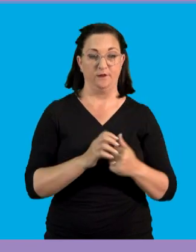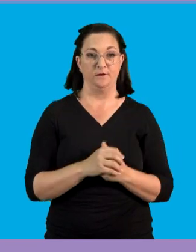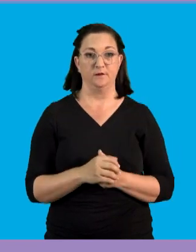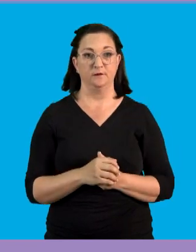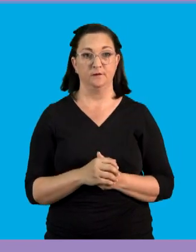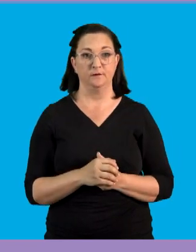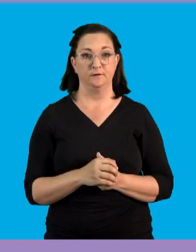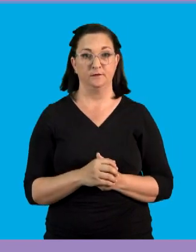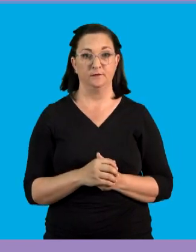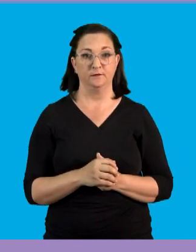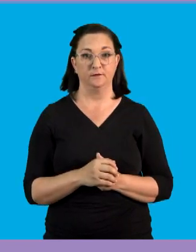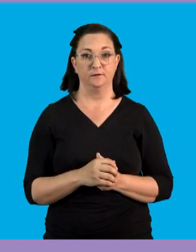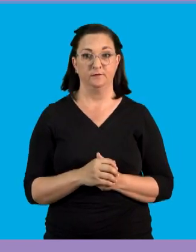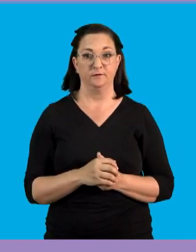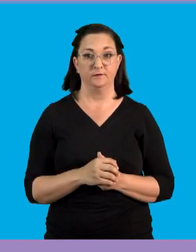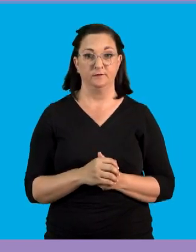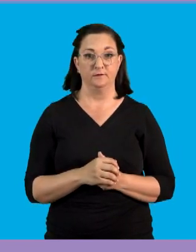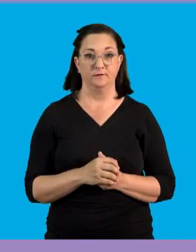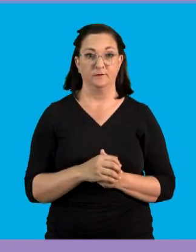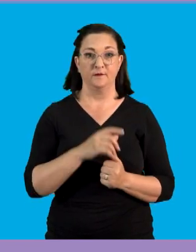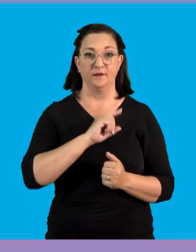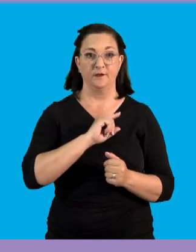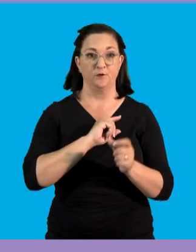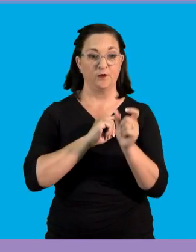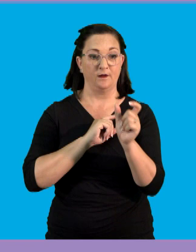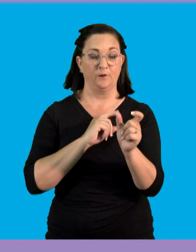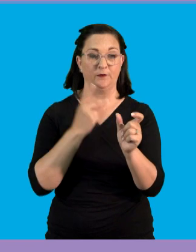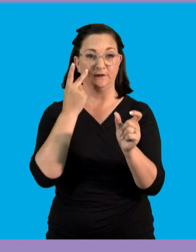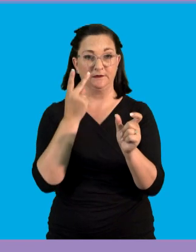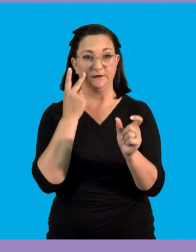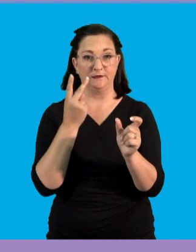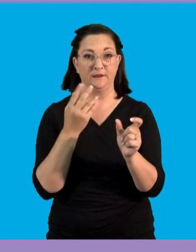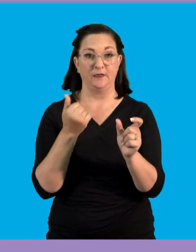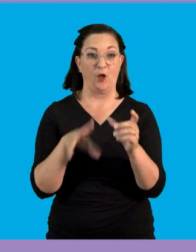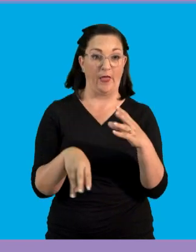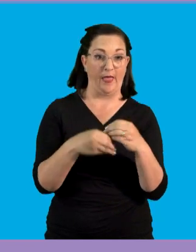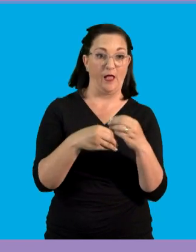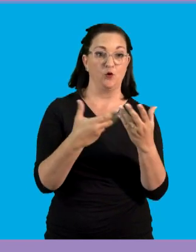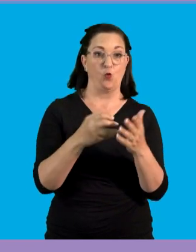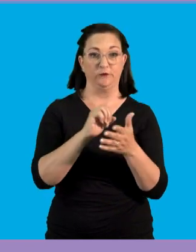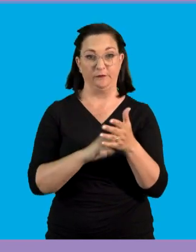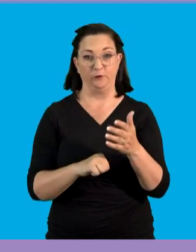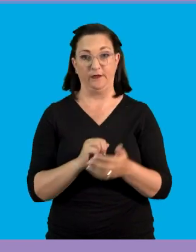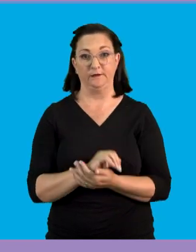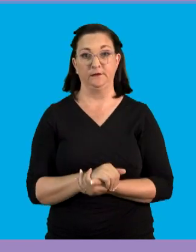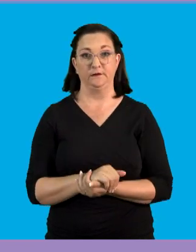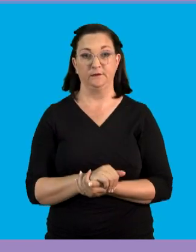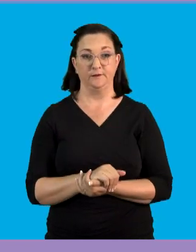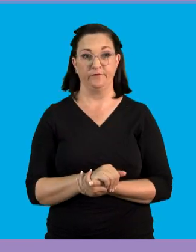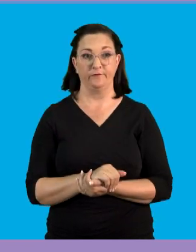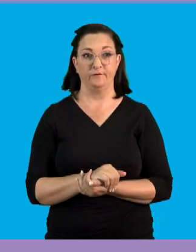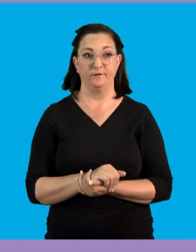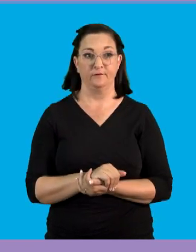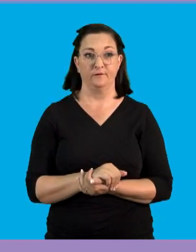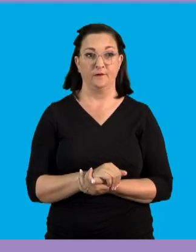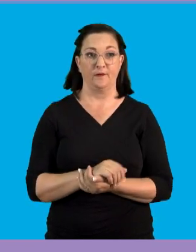key words are going to be ones that indicate to us whether we should add or subtract. For